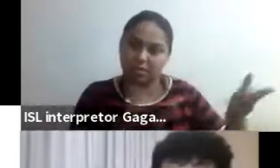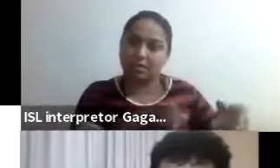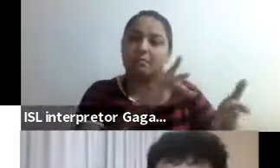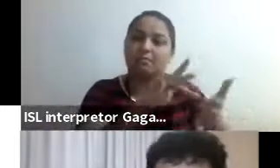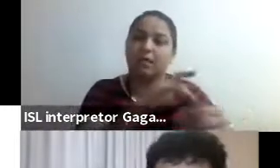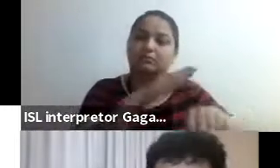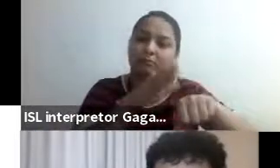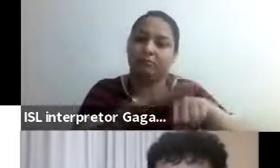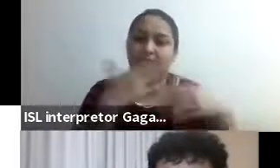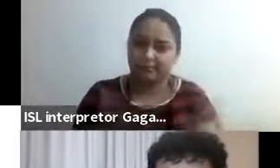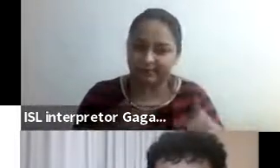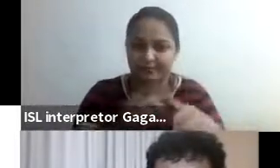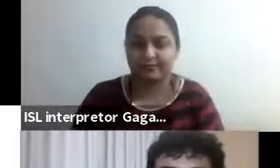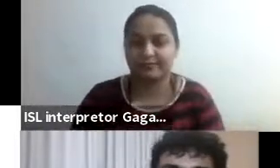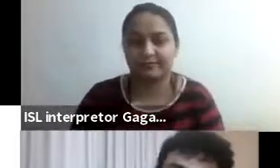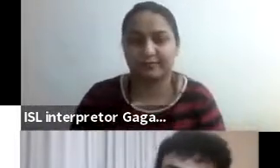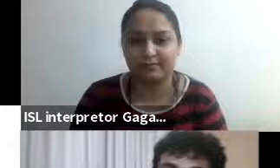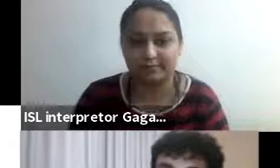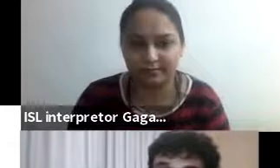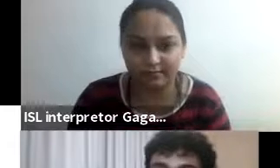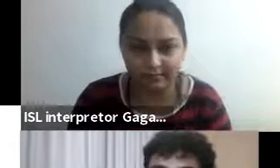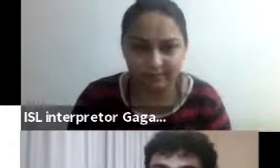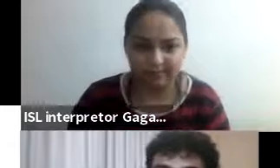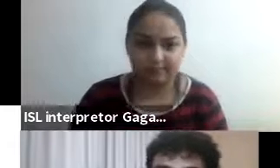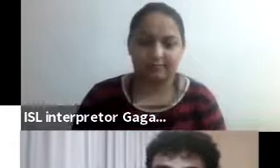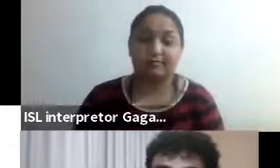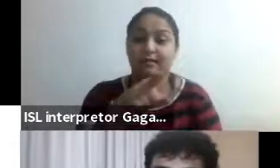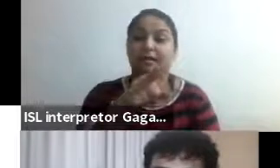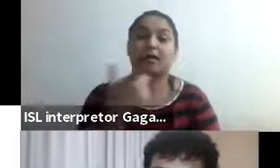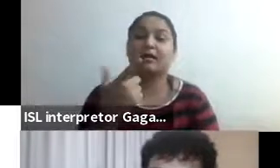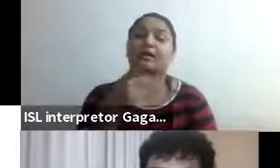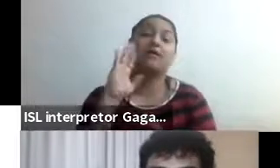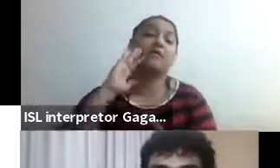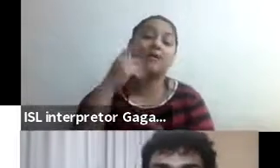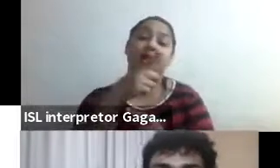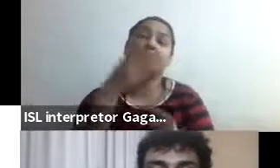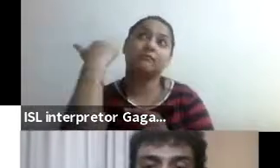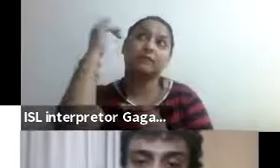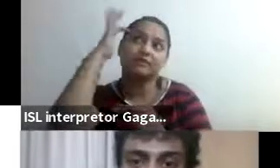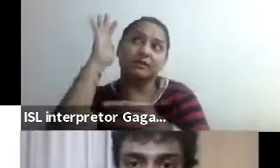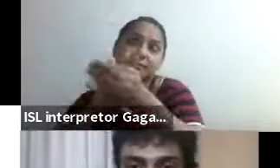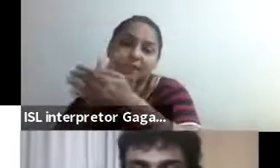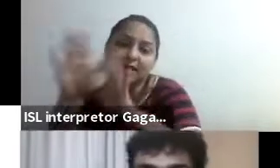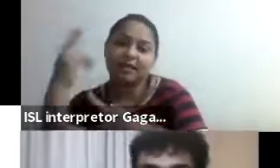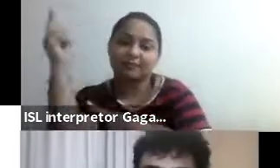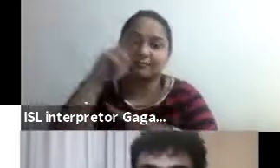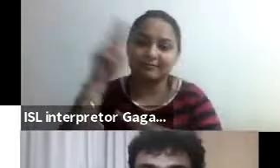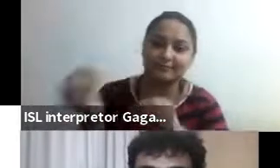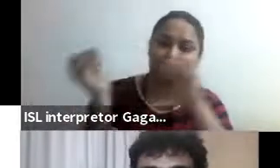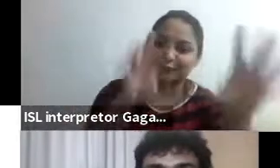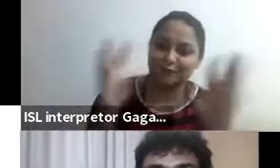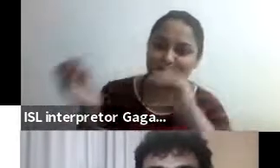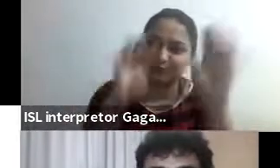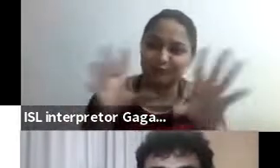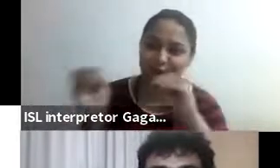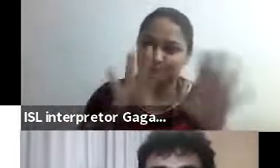something very similar to the previous composition. And these are also scenes that she's starting to depict, which is quite